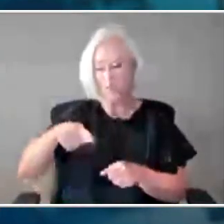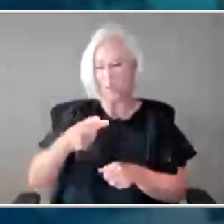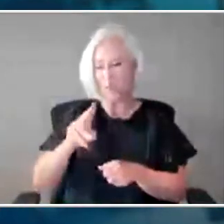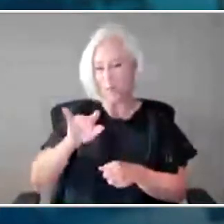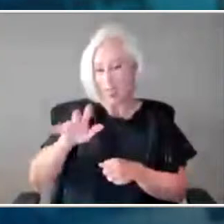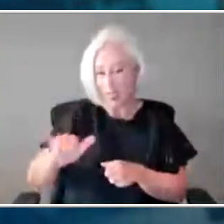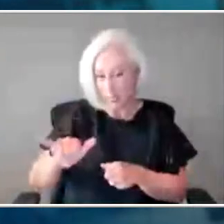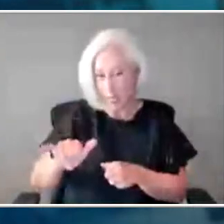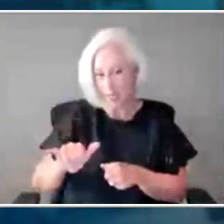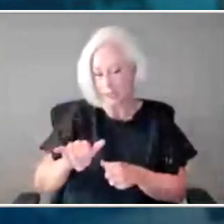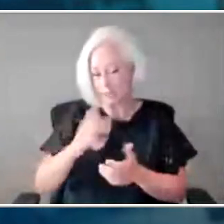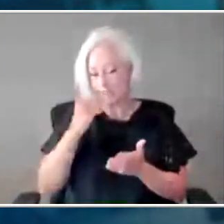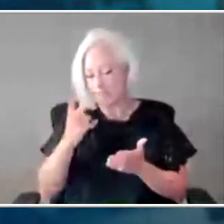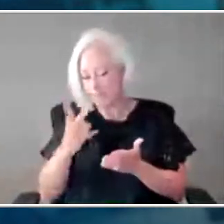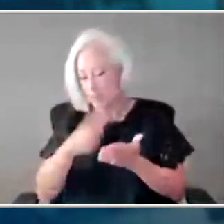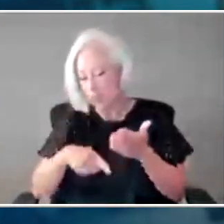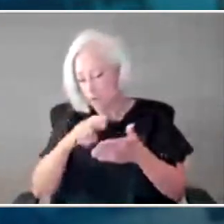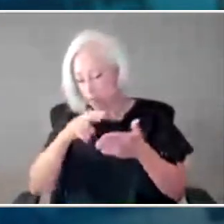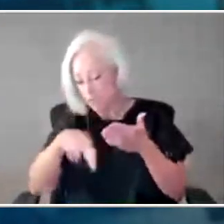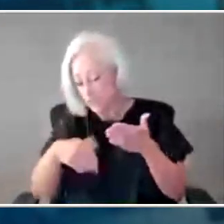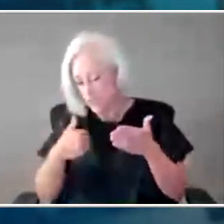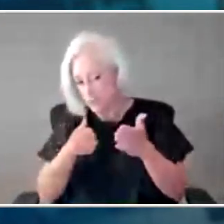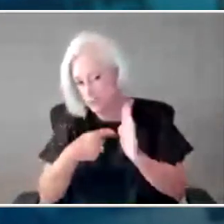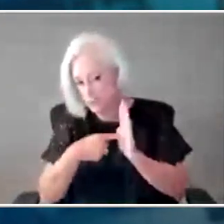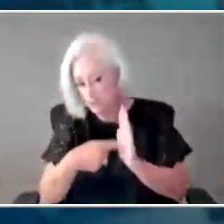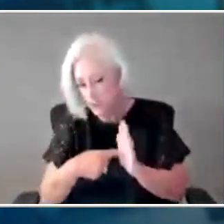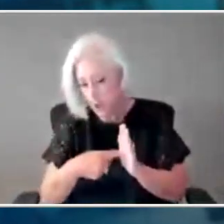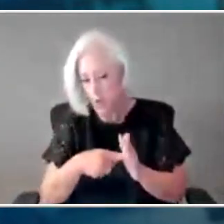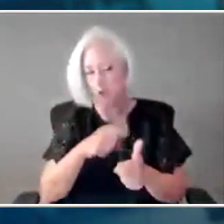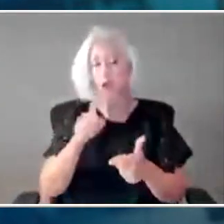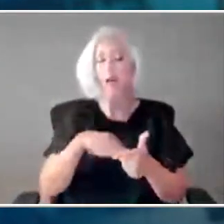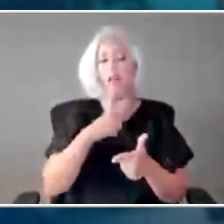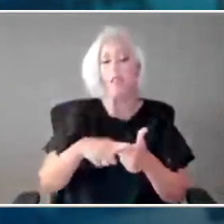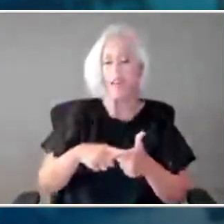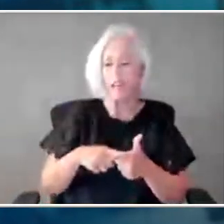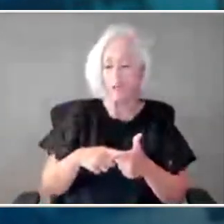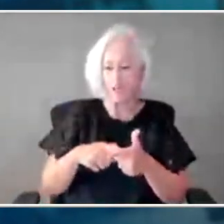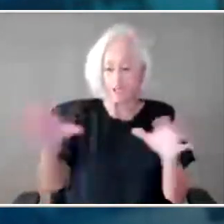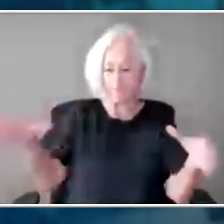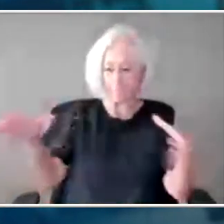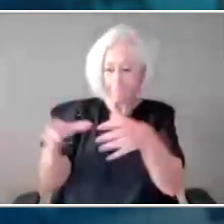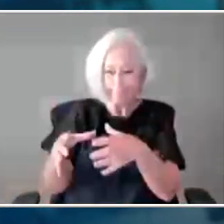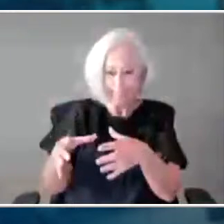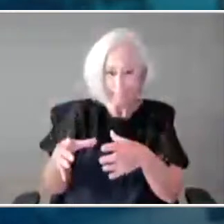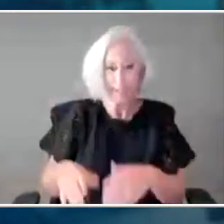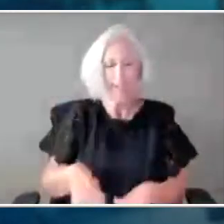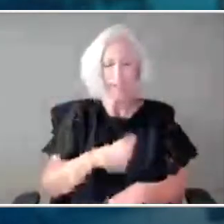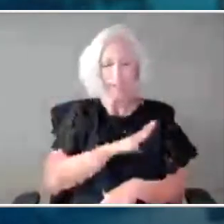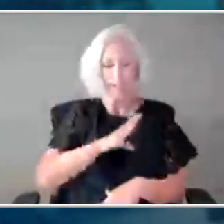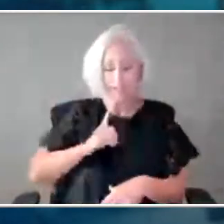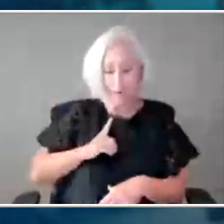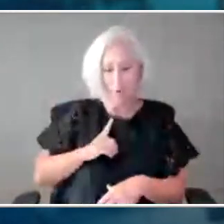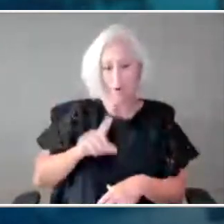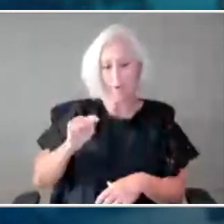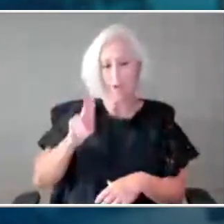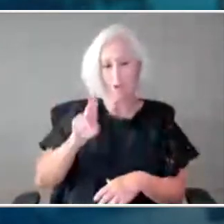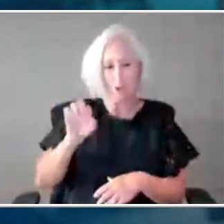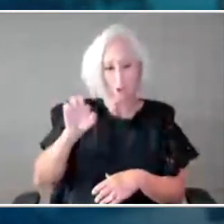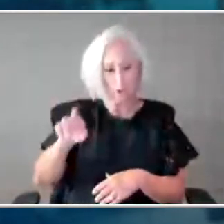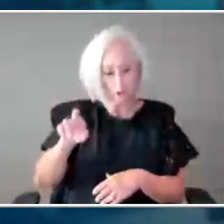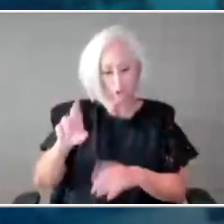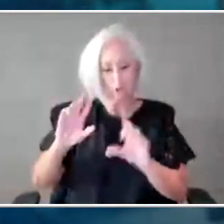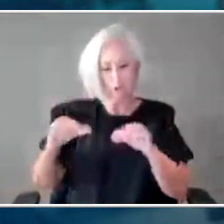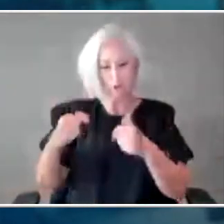tumor board, which is where we kind of discuss and make sure with all of the gynecologic oncologists here. We have a medical oncologist who